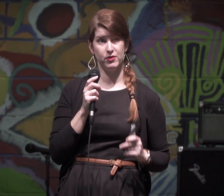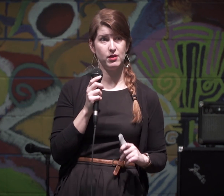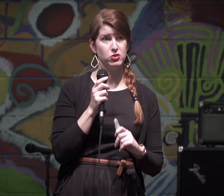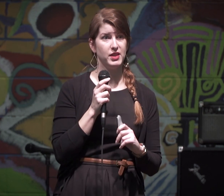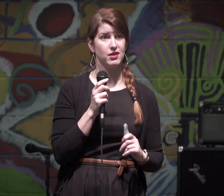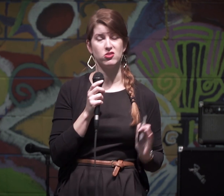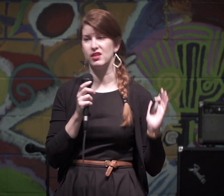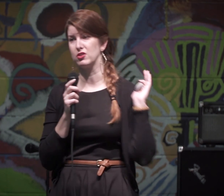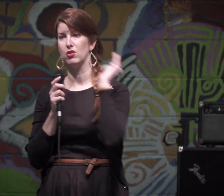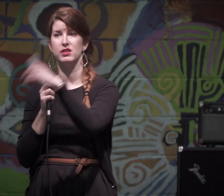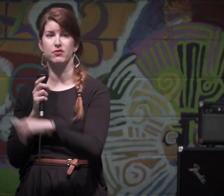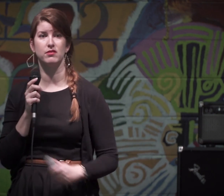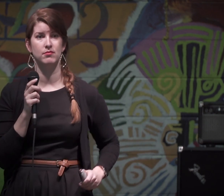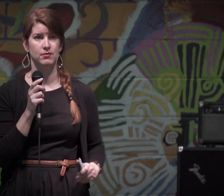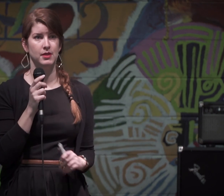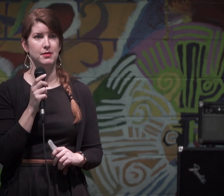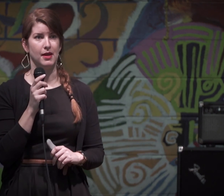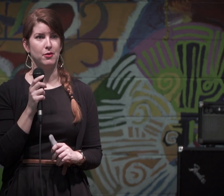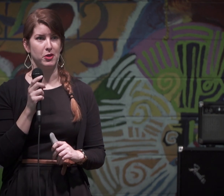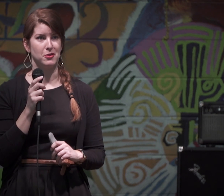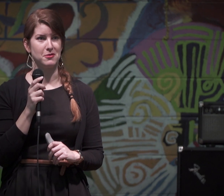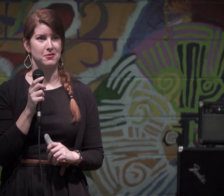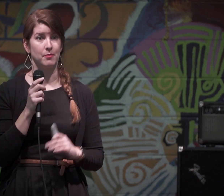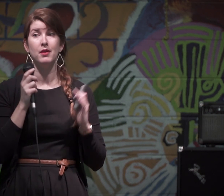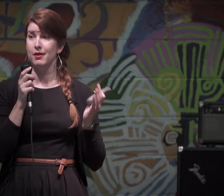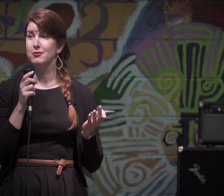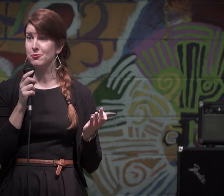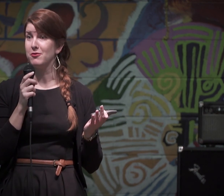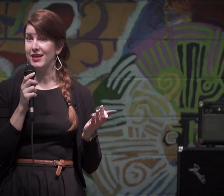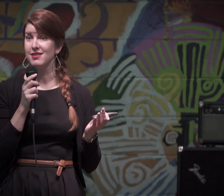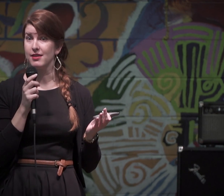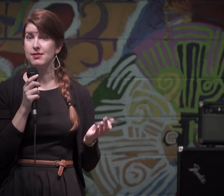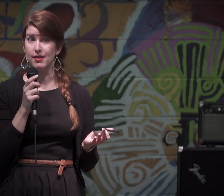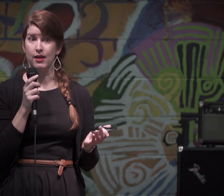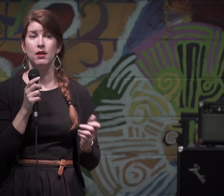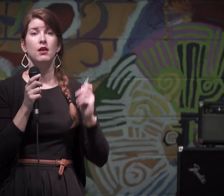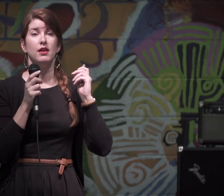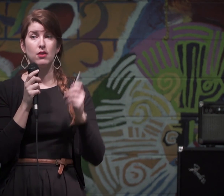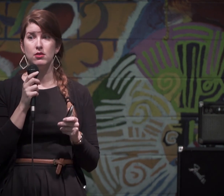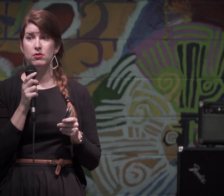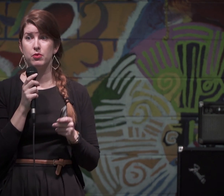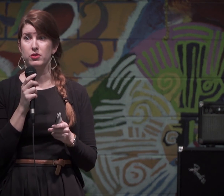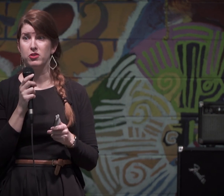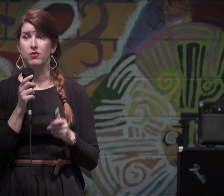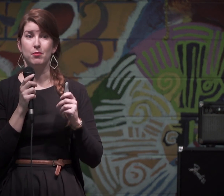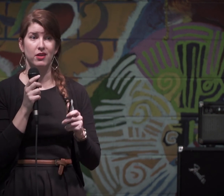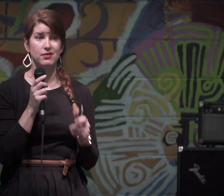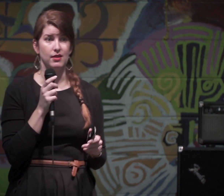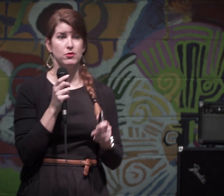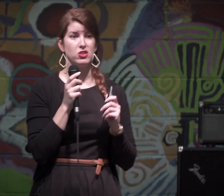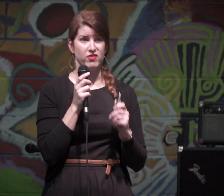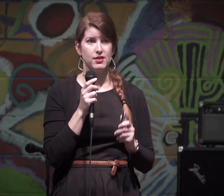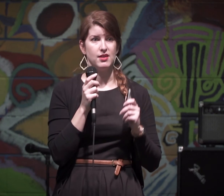We're both English-speaking countries. They have a totally different sign communication system. And so it's really fascinating to see that. It's also important to note that